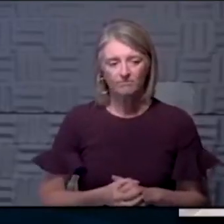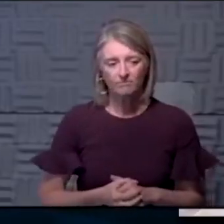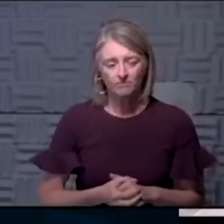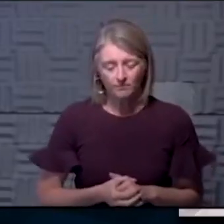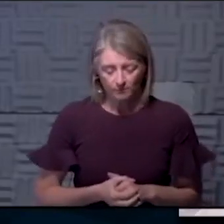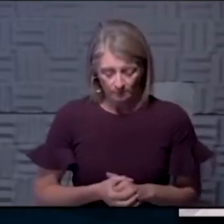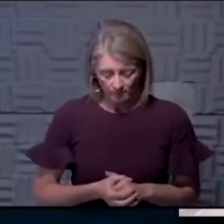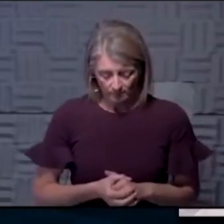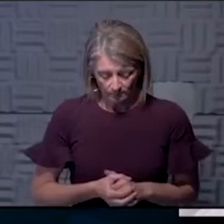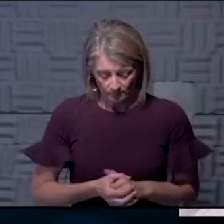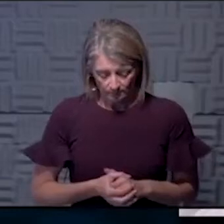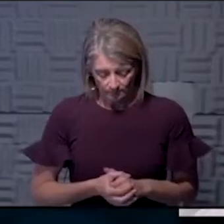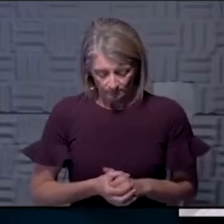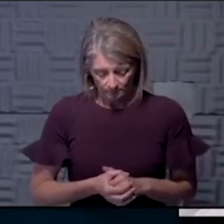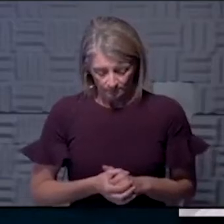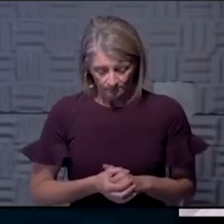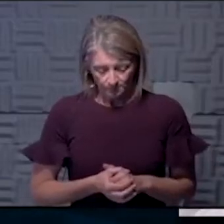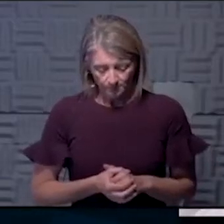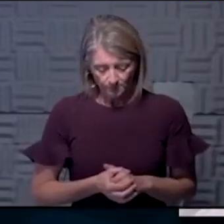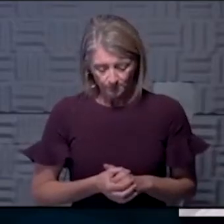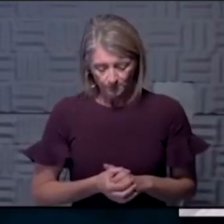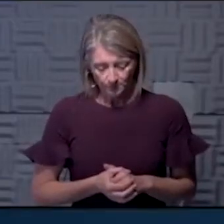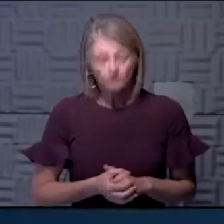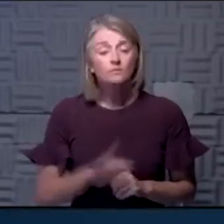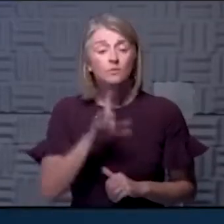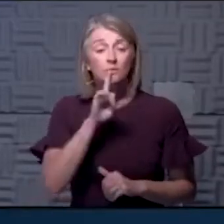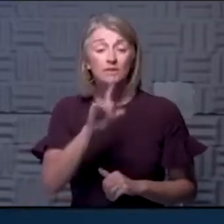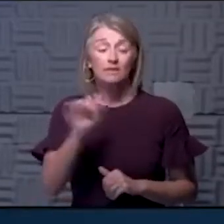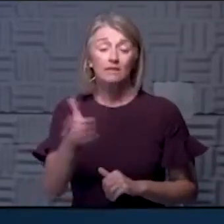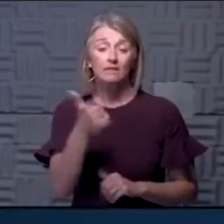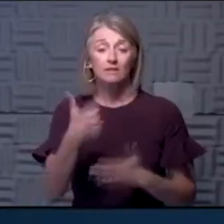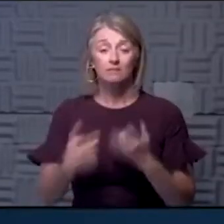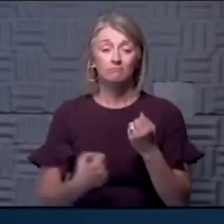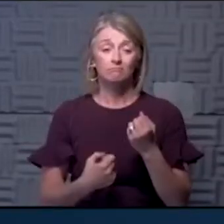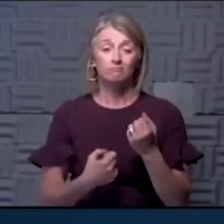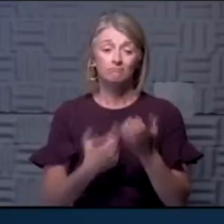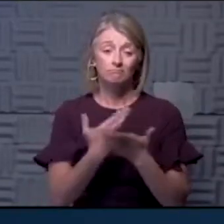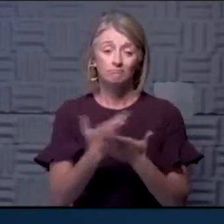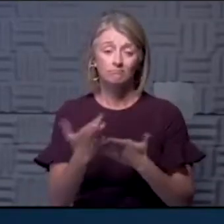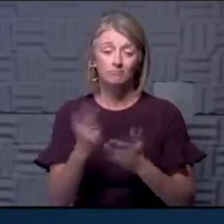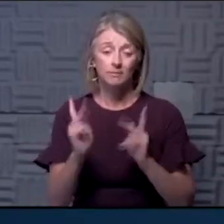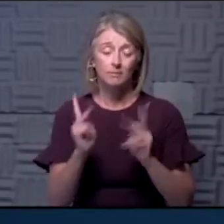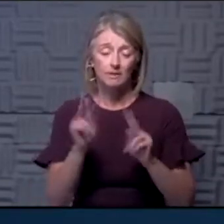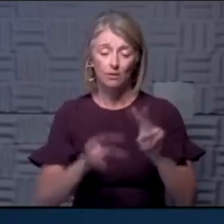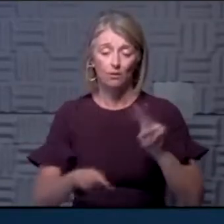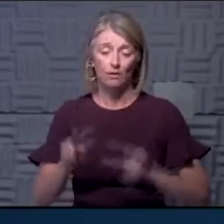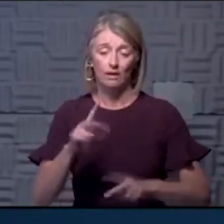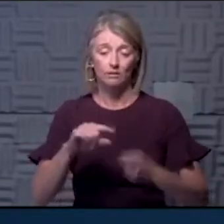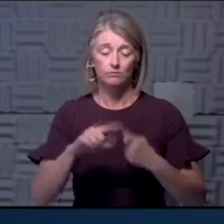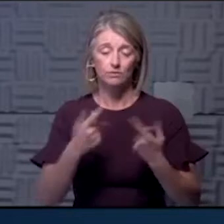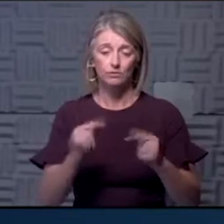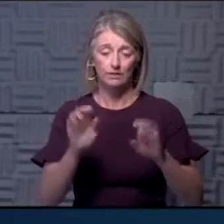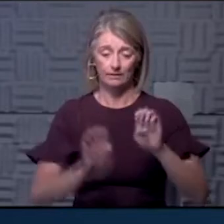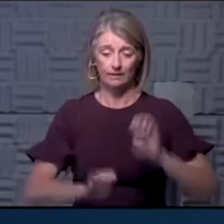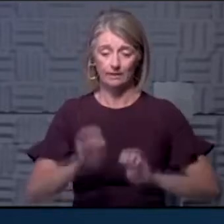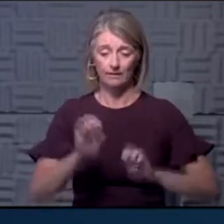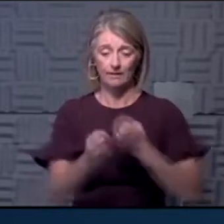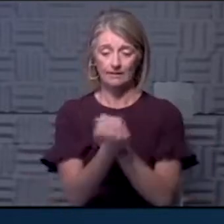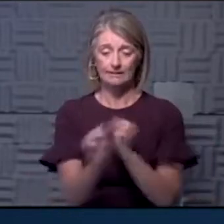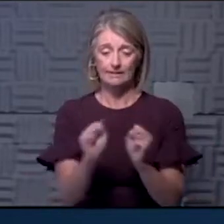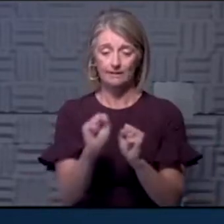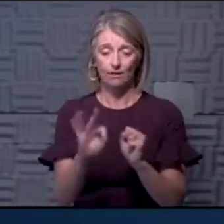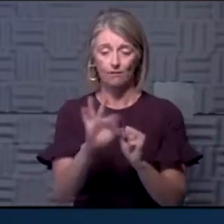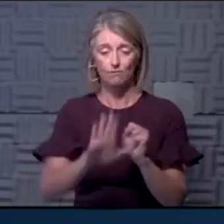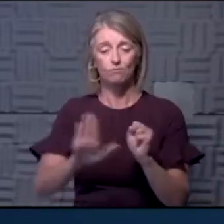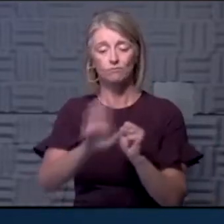Well, I think it's just another factor that one needs to look at when you're trying to evaluate the safety of the